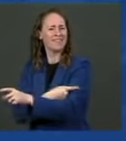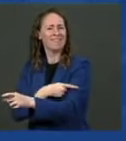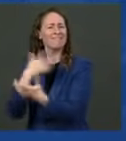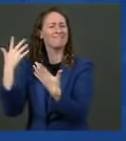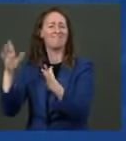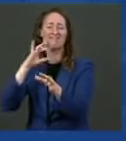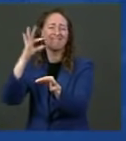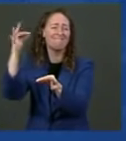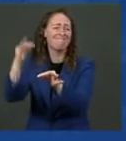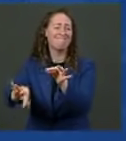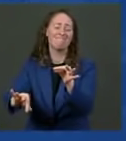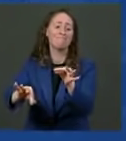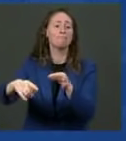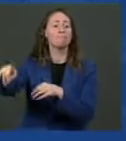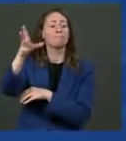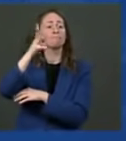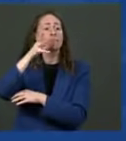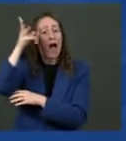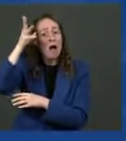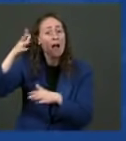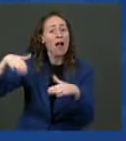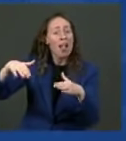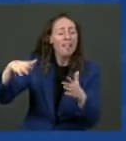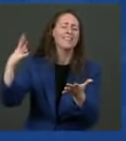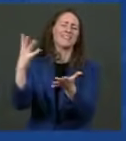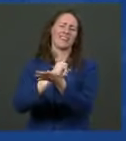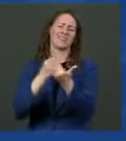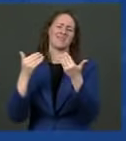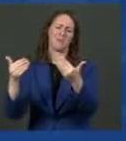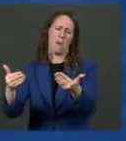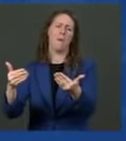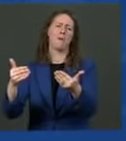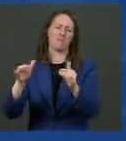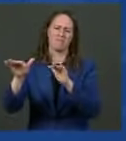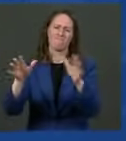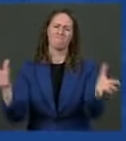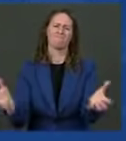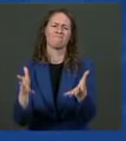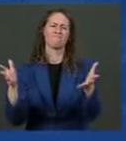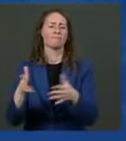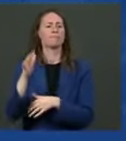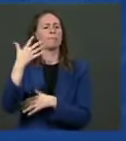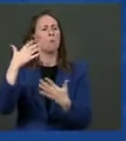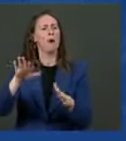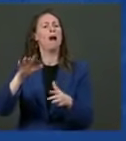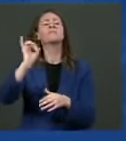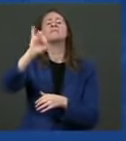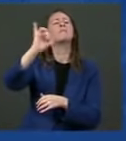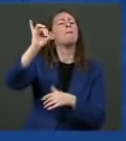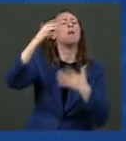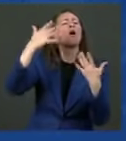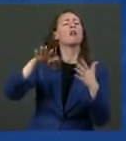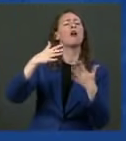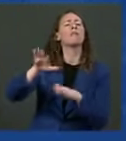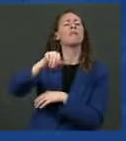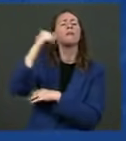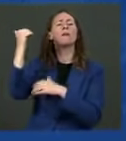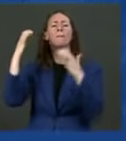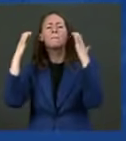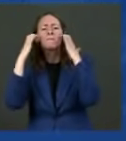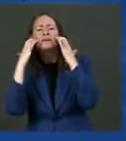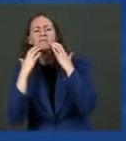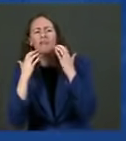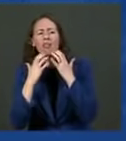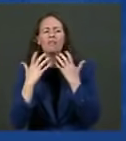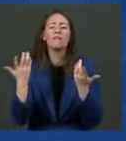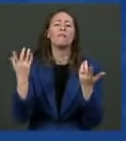teenagers vaccinated. You've got them vaccinated for all kinds of other things, measles, mumps, rubella. For them to go to school,